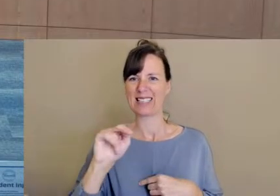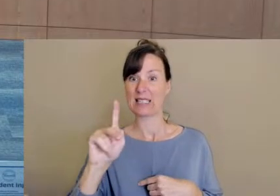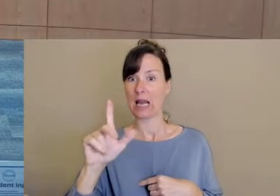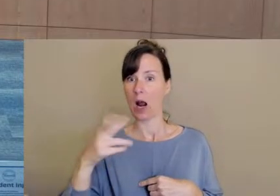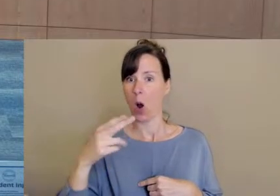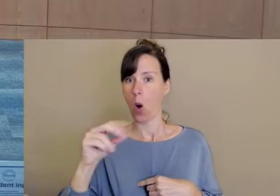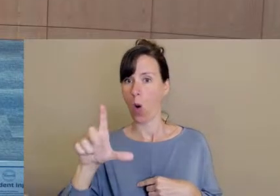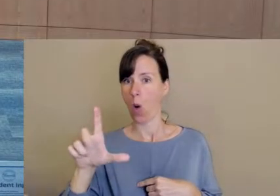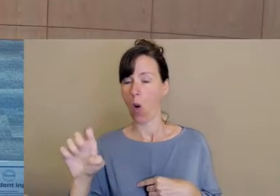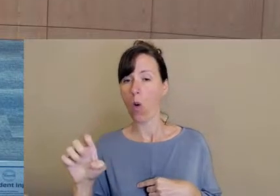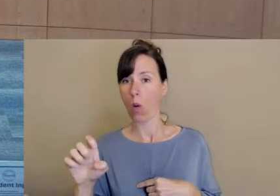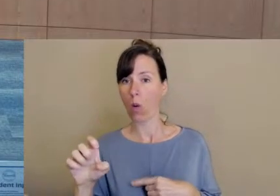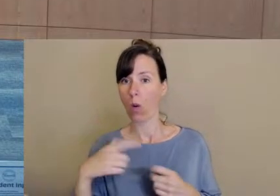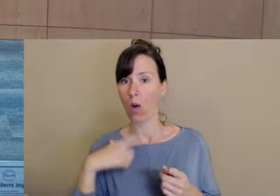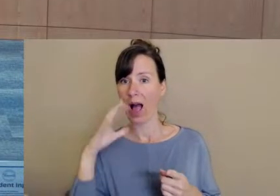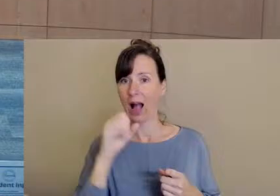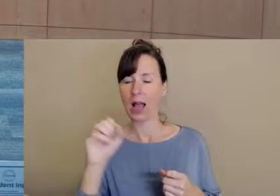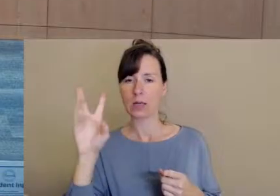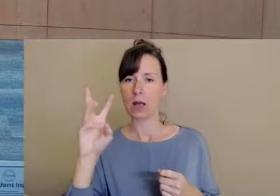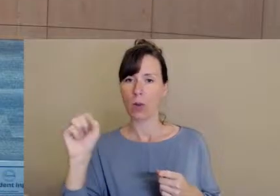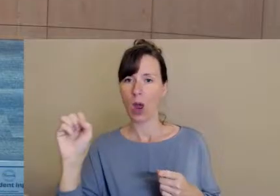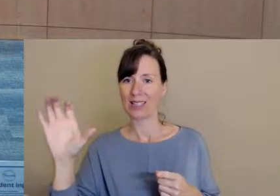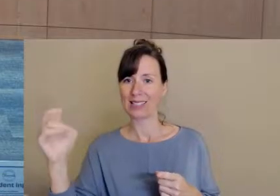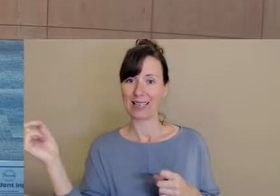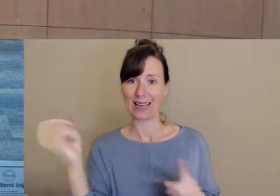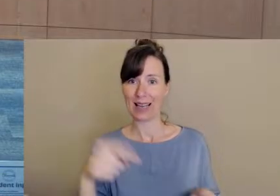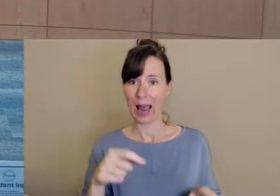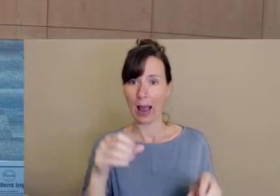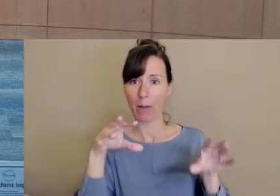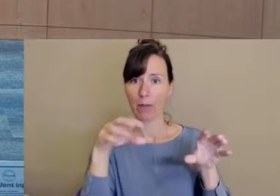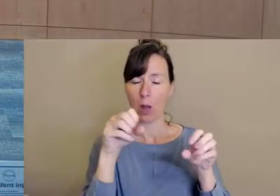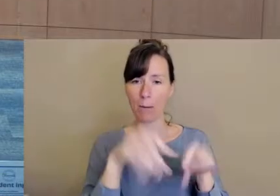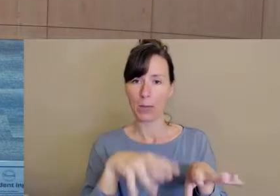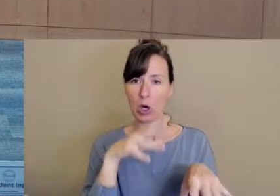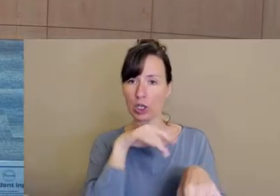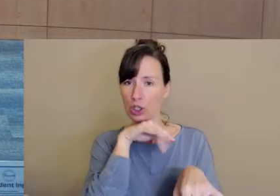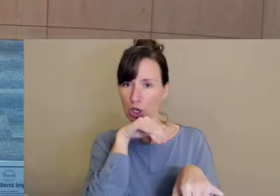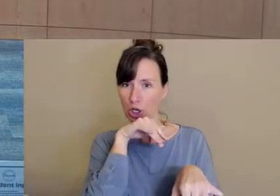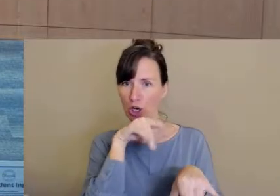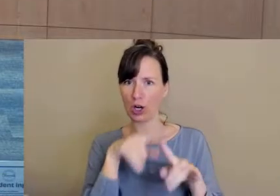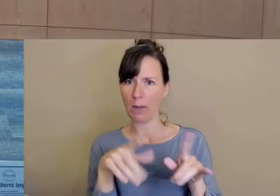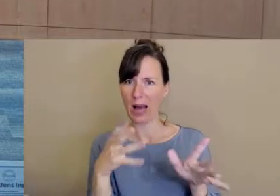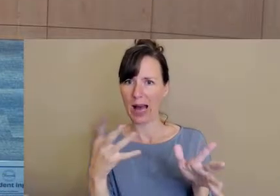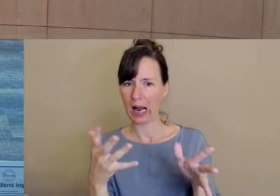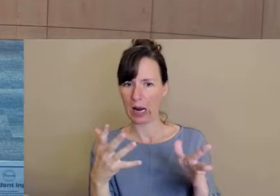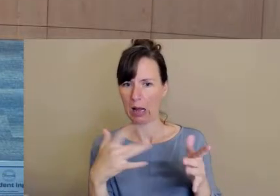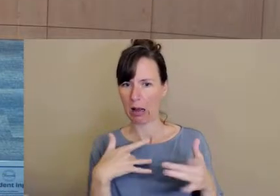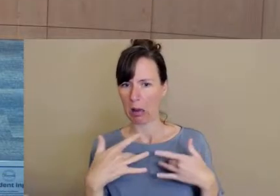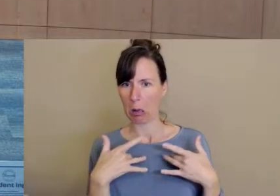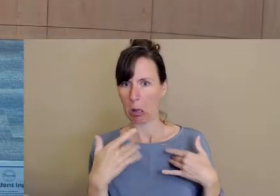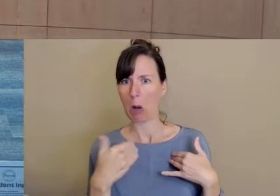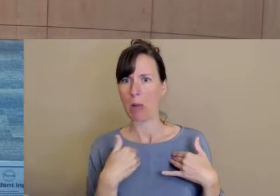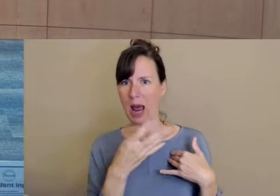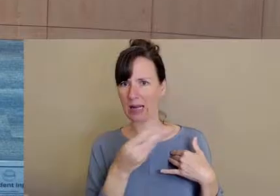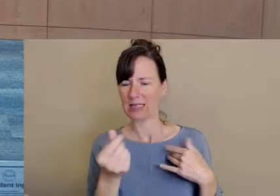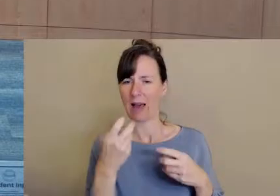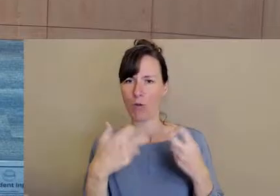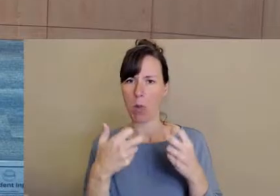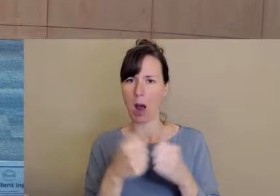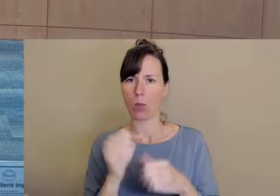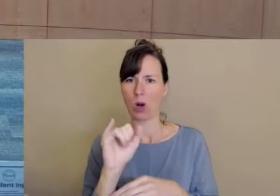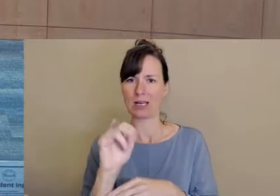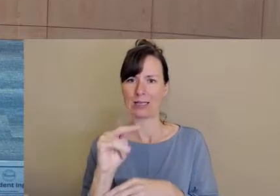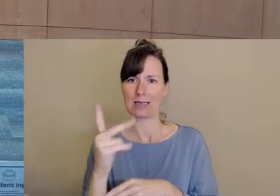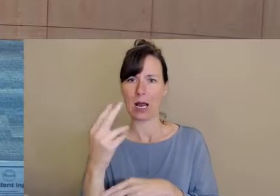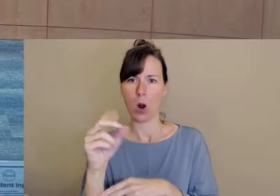guess WSSC came out, they put dirt inside of it, but the concern is that they've been having several problems with sinkholes over there. What's the